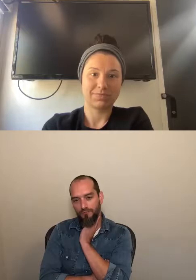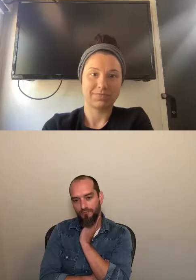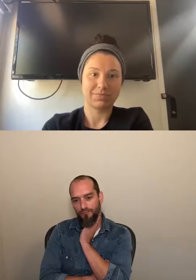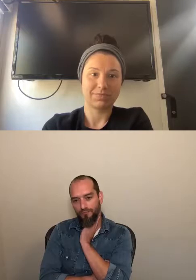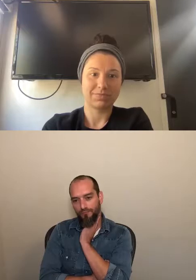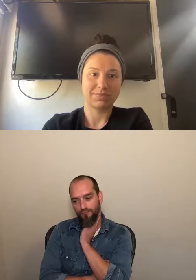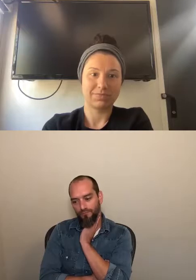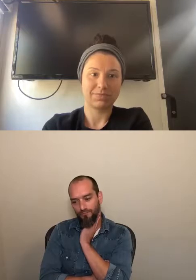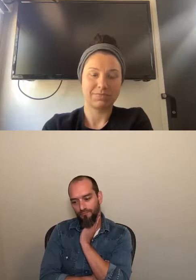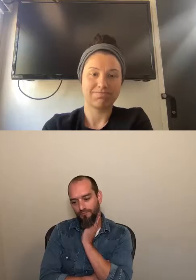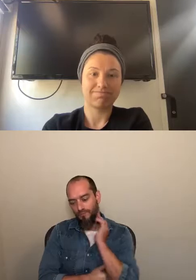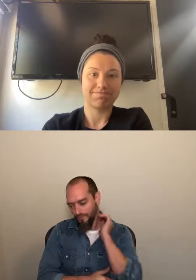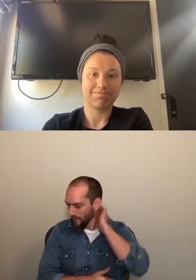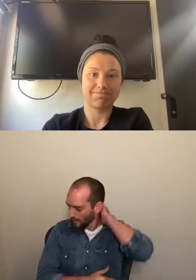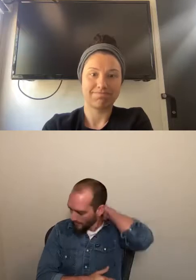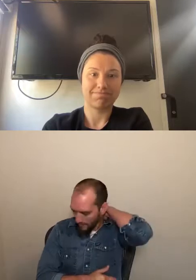word.